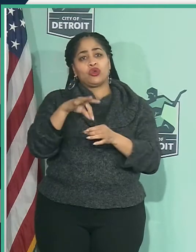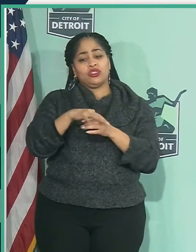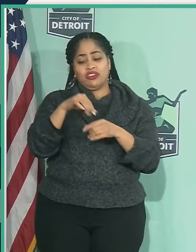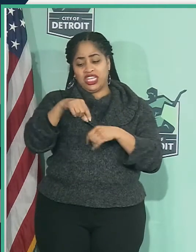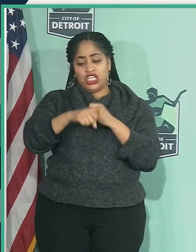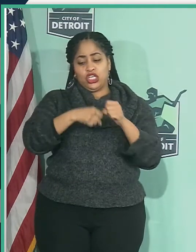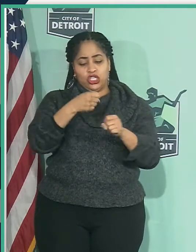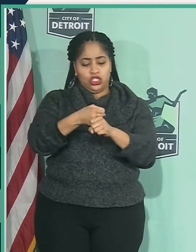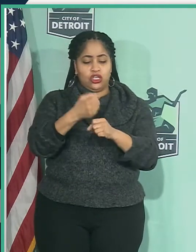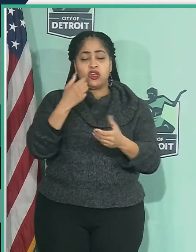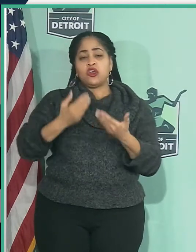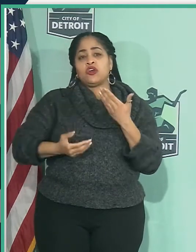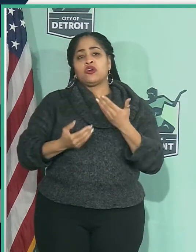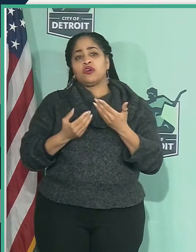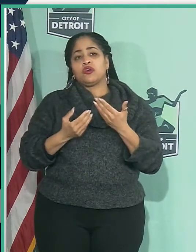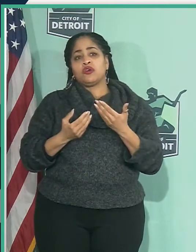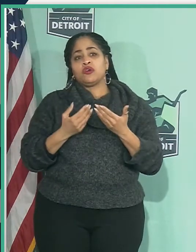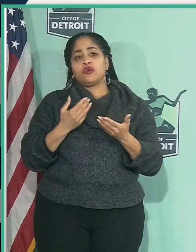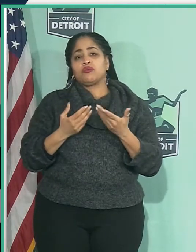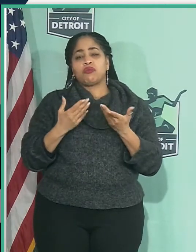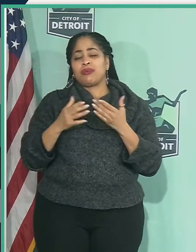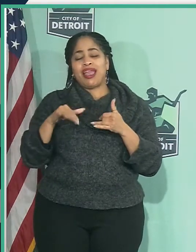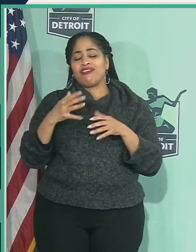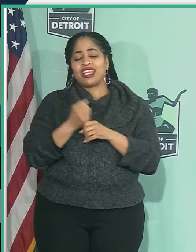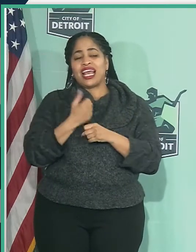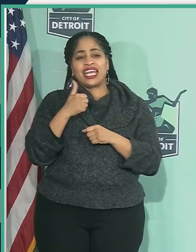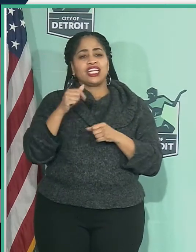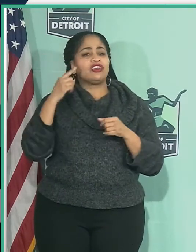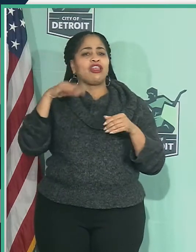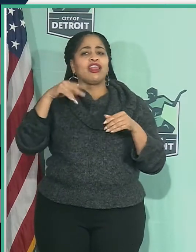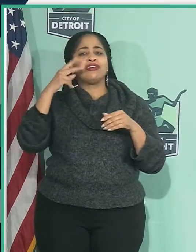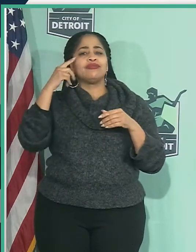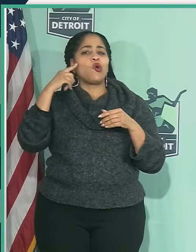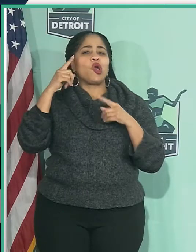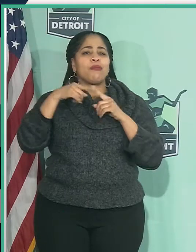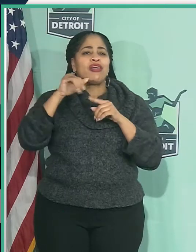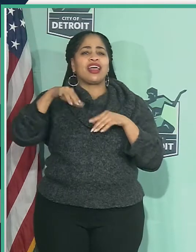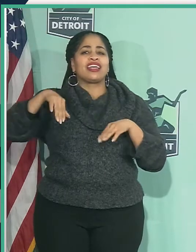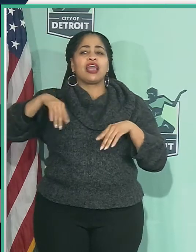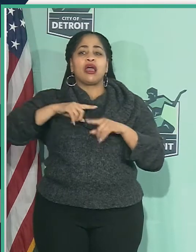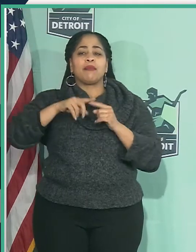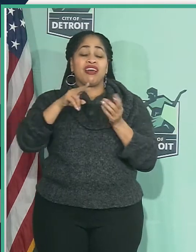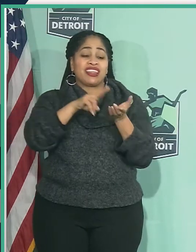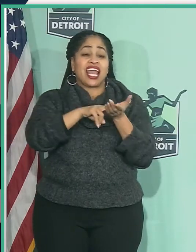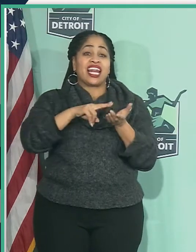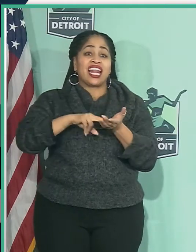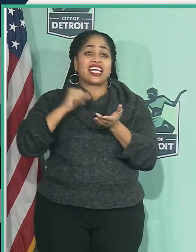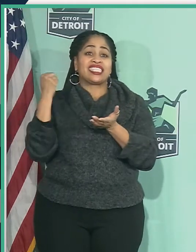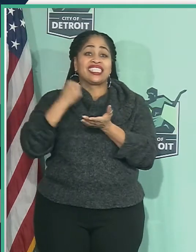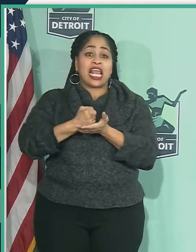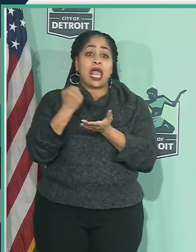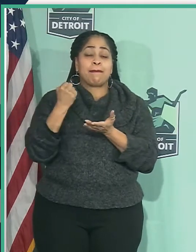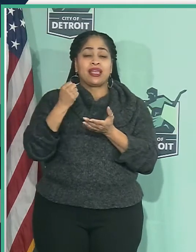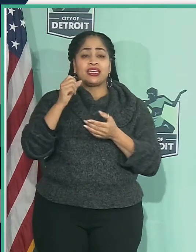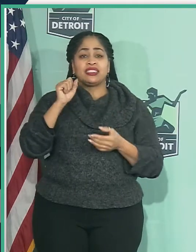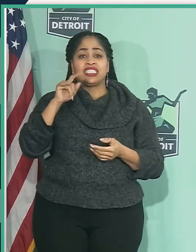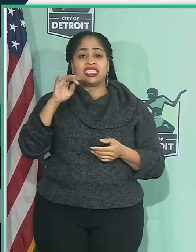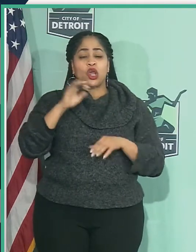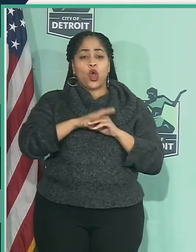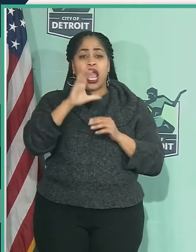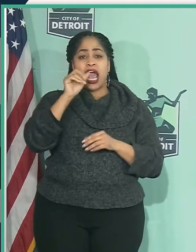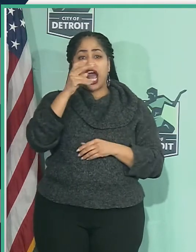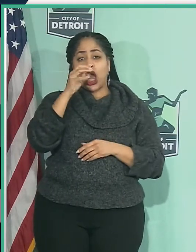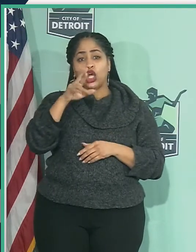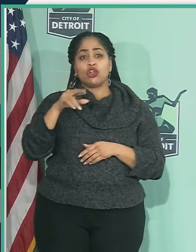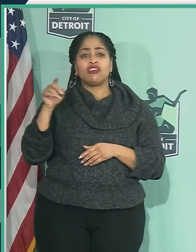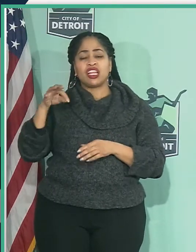the year. It probably hasn't garnered any media attention, but it was huge. The Cadillac stamping site on Connor, City Council